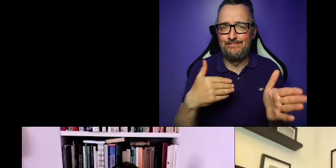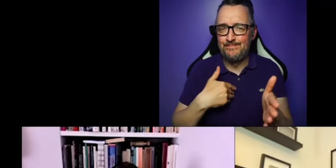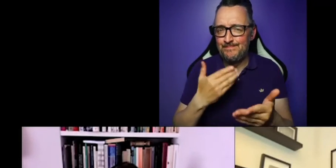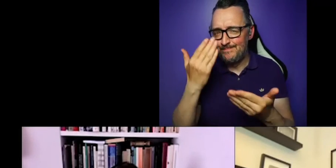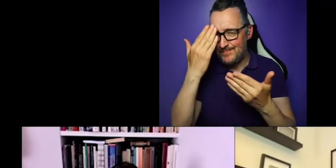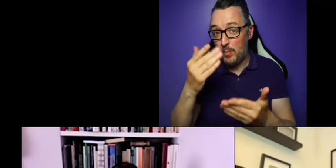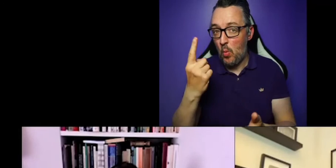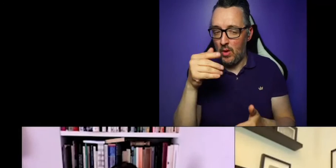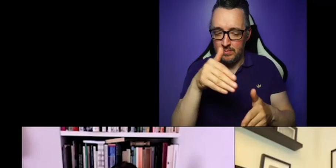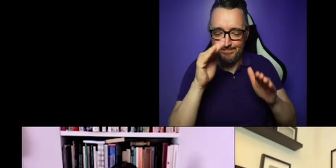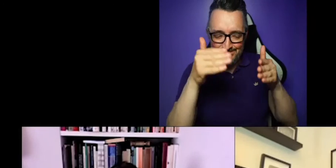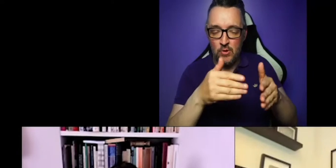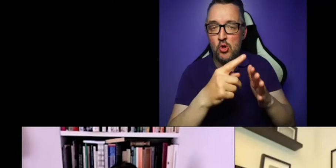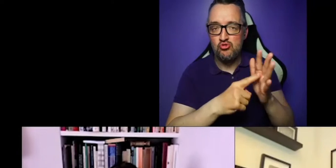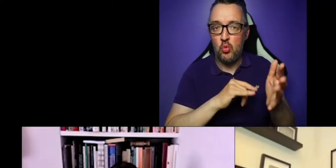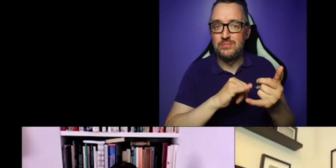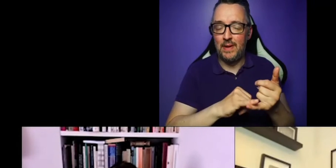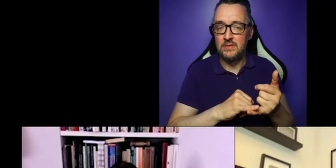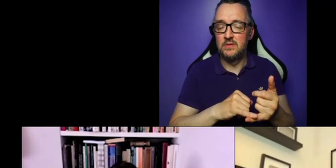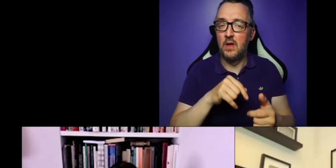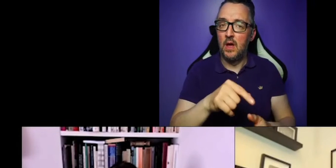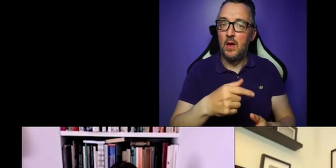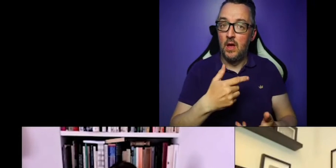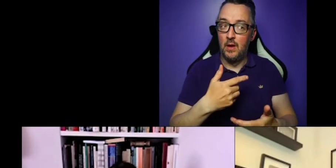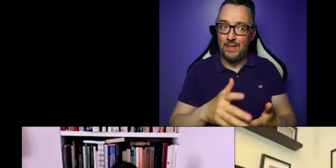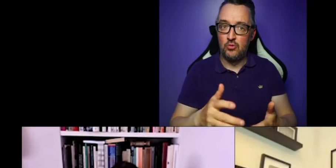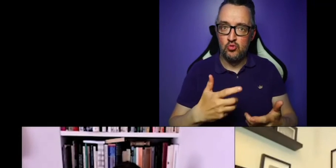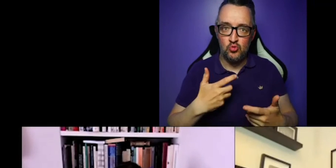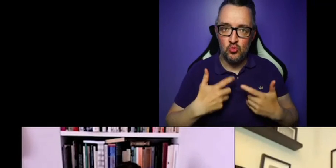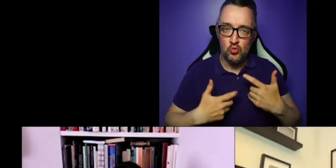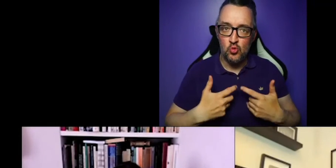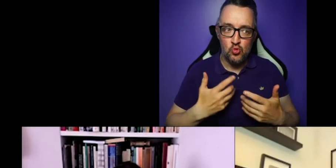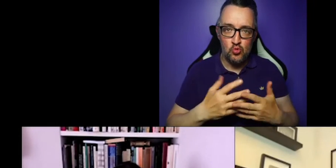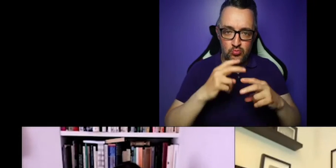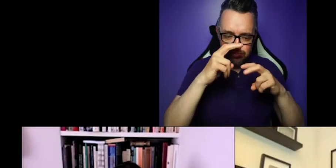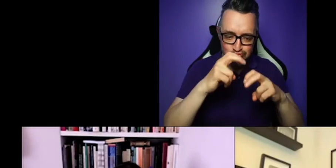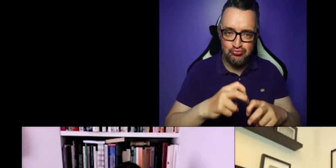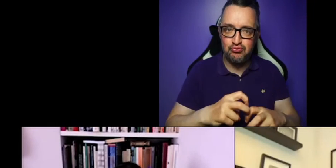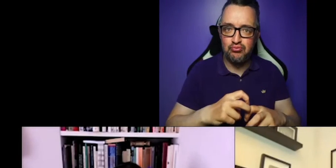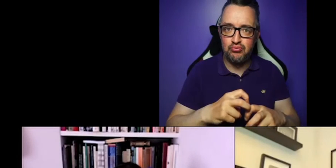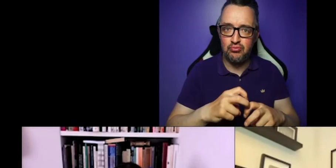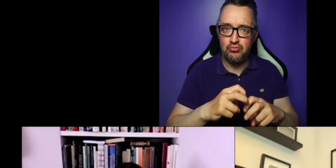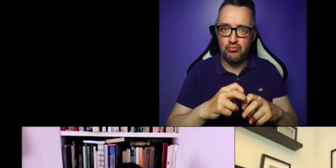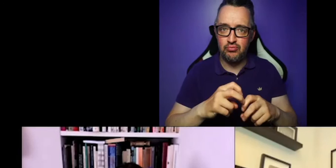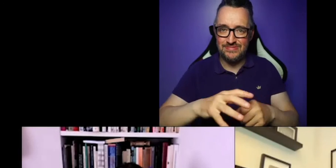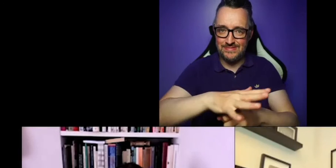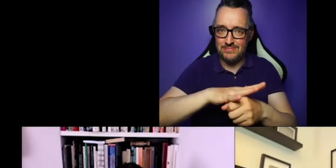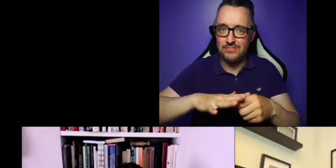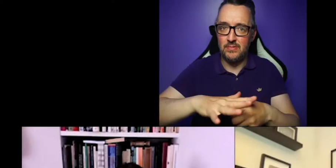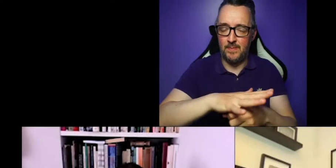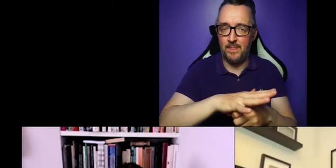area of study, and it's very exciting to start exploring that. Mm-hmm. I mean, it's just incredible.